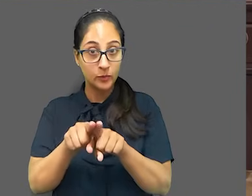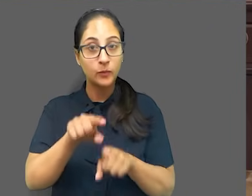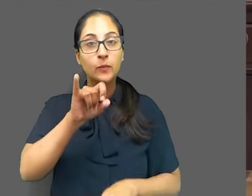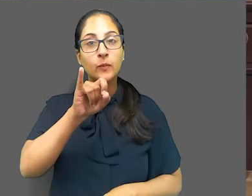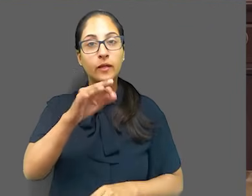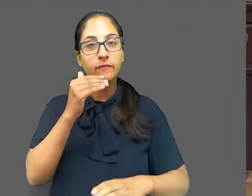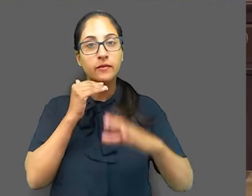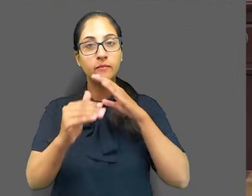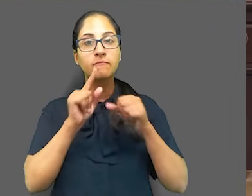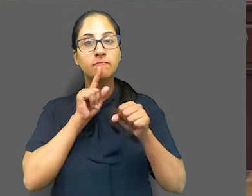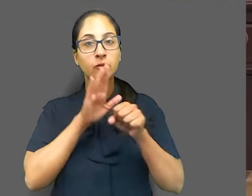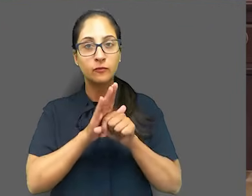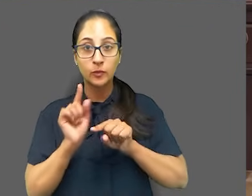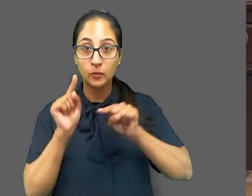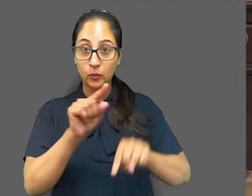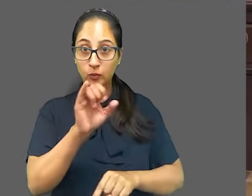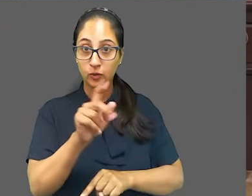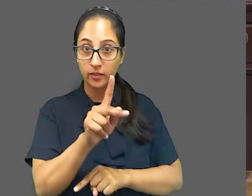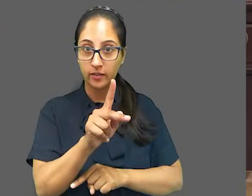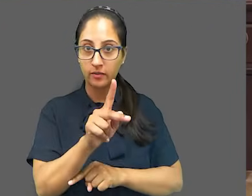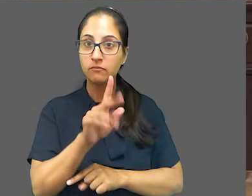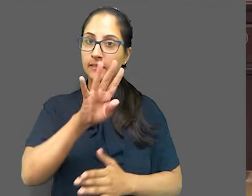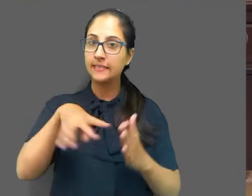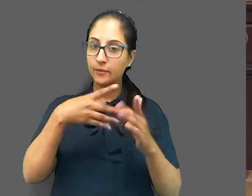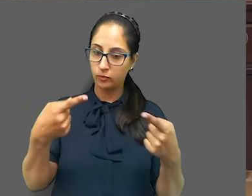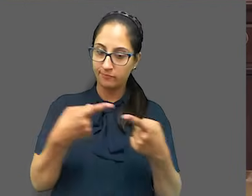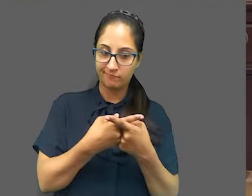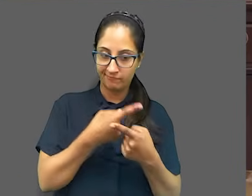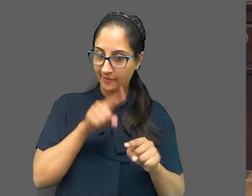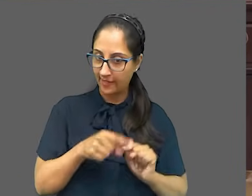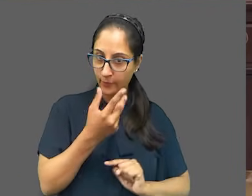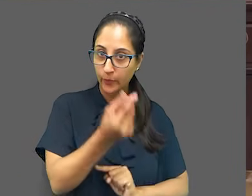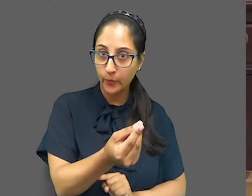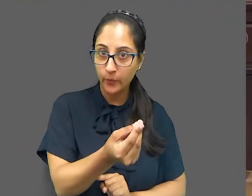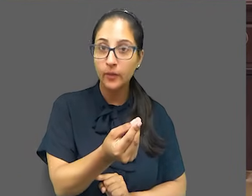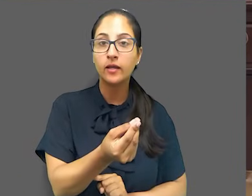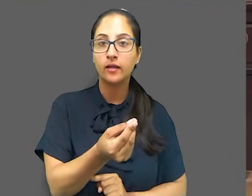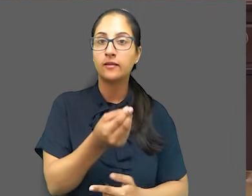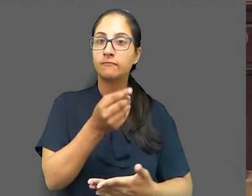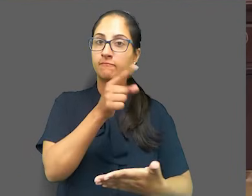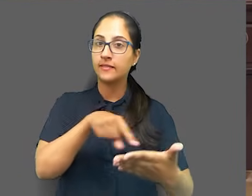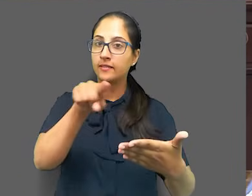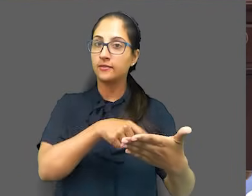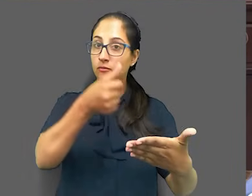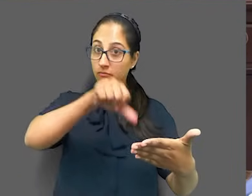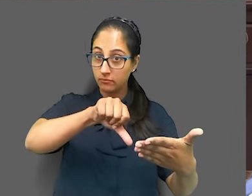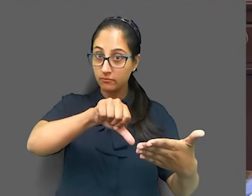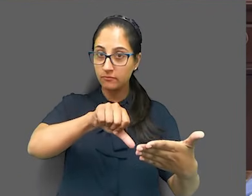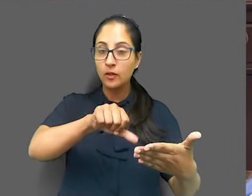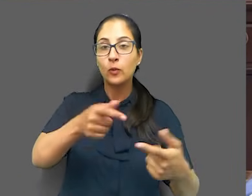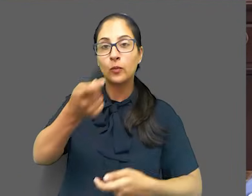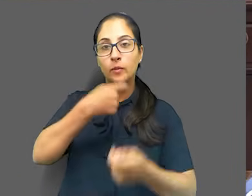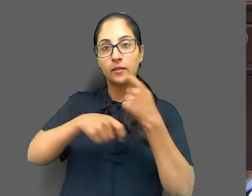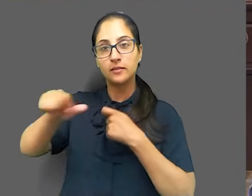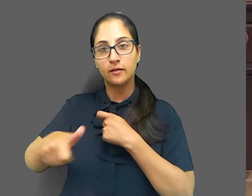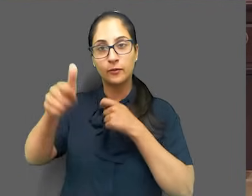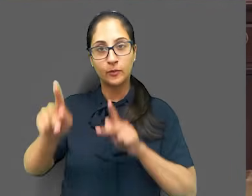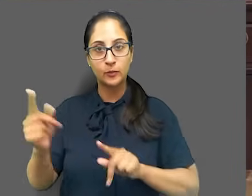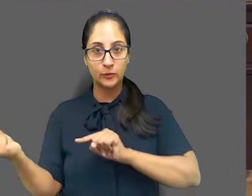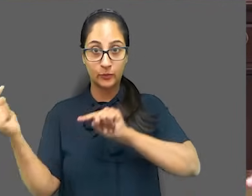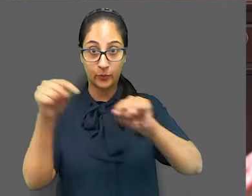holding an assigned spot which others could use at a time when capacity is very limited.